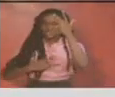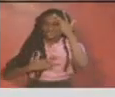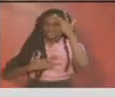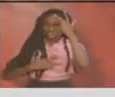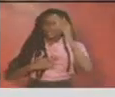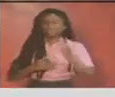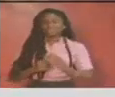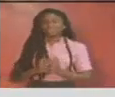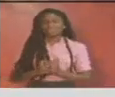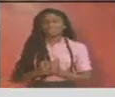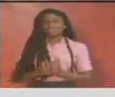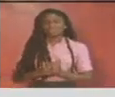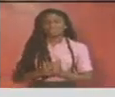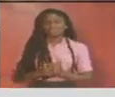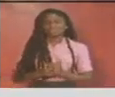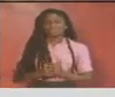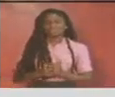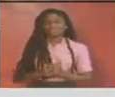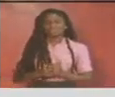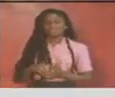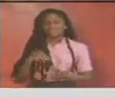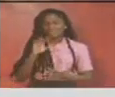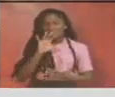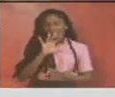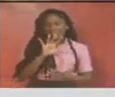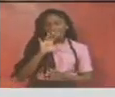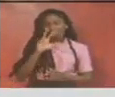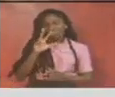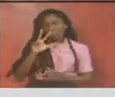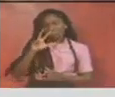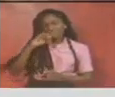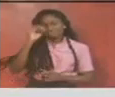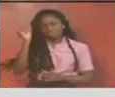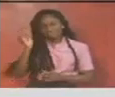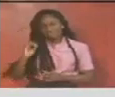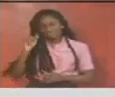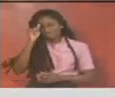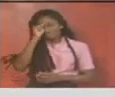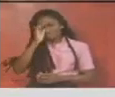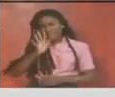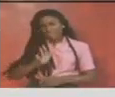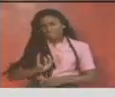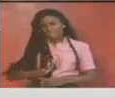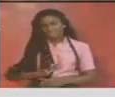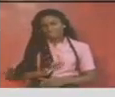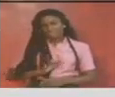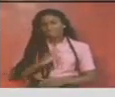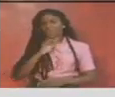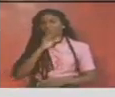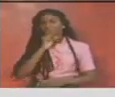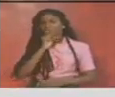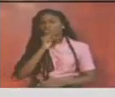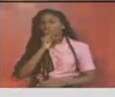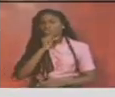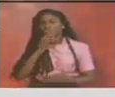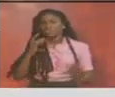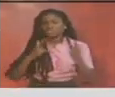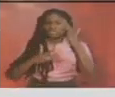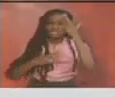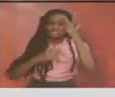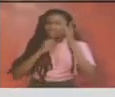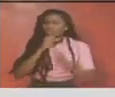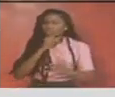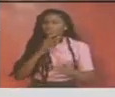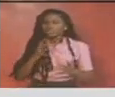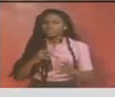less, 46.8%, 53.2% for males. And we're looking at the age distribution. These are those persons